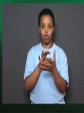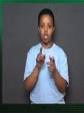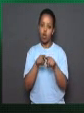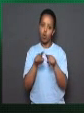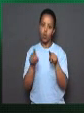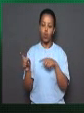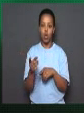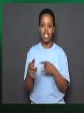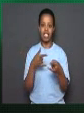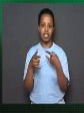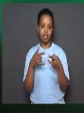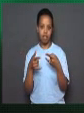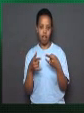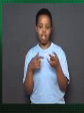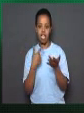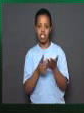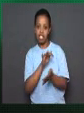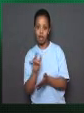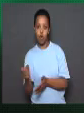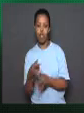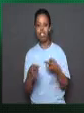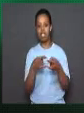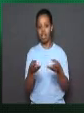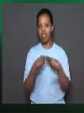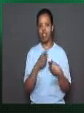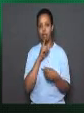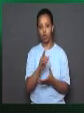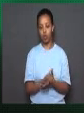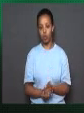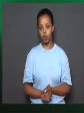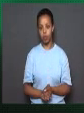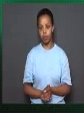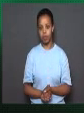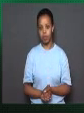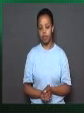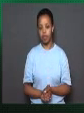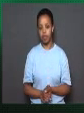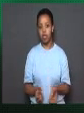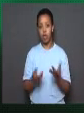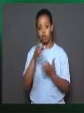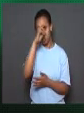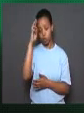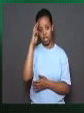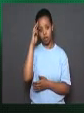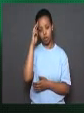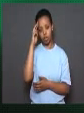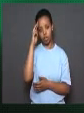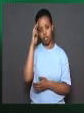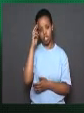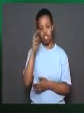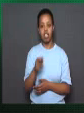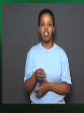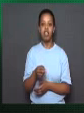different varieties of the same species. In many cases,